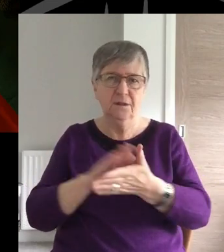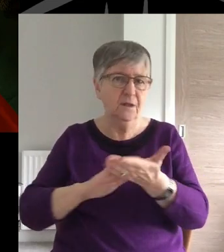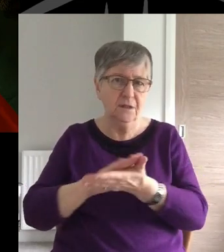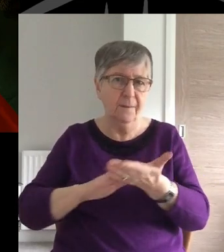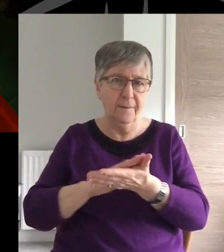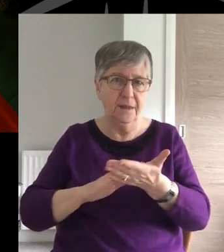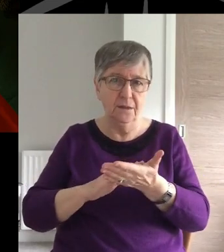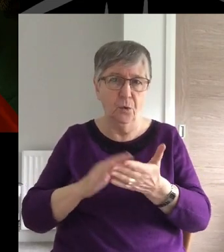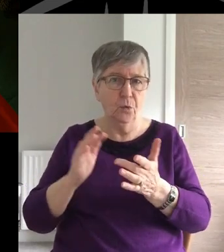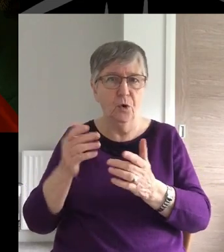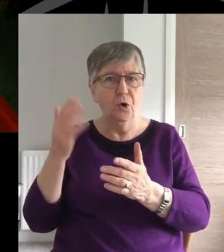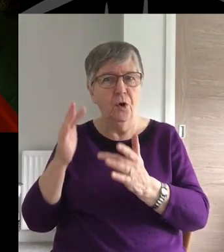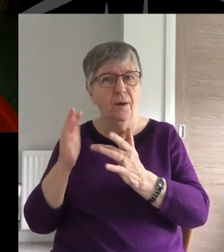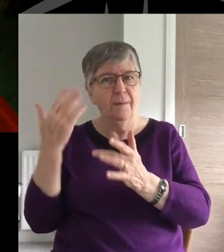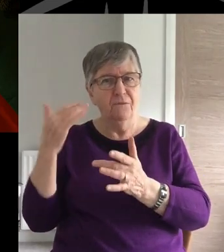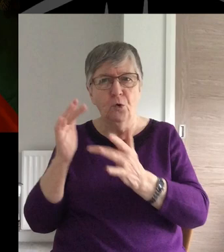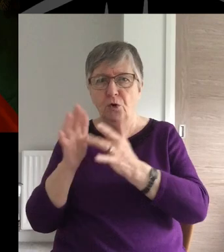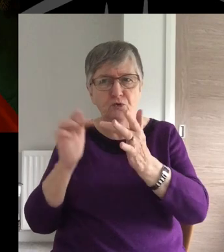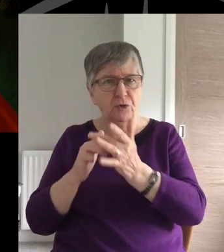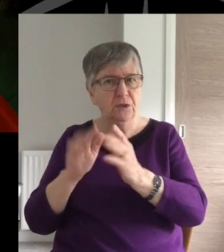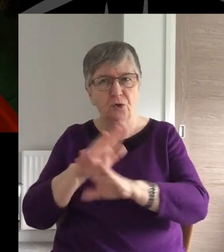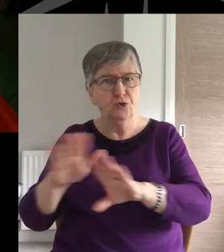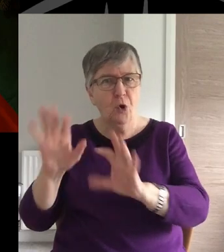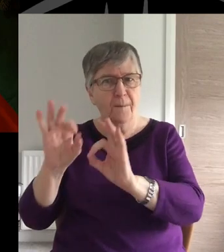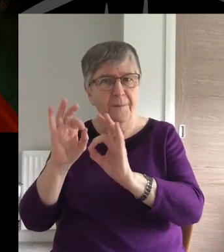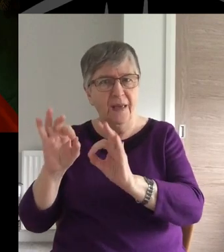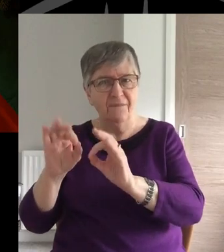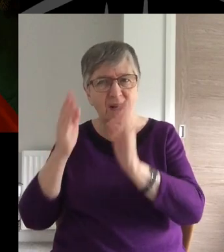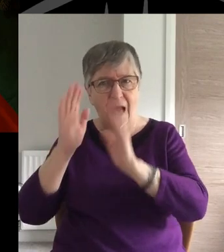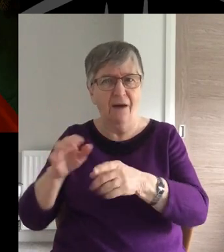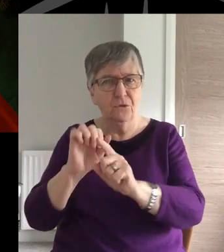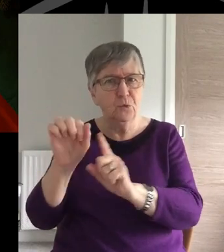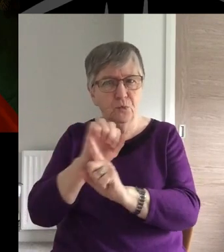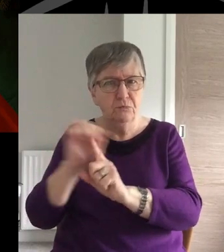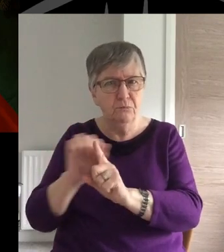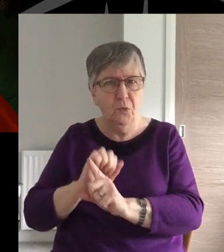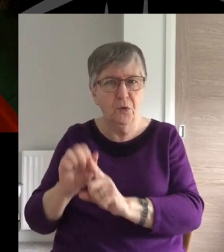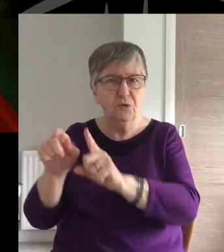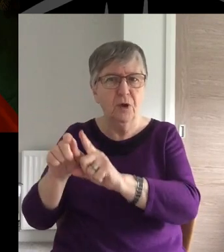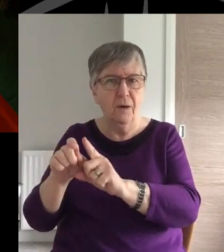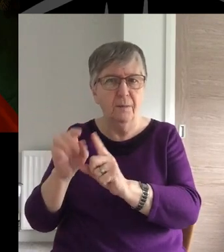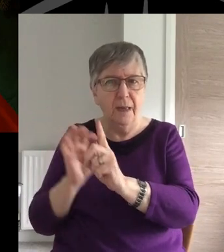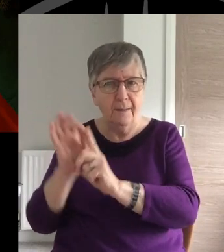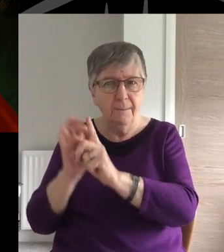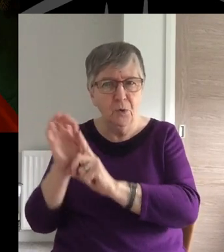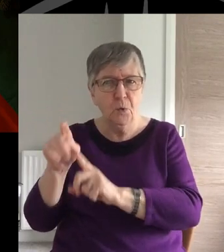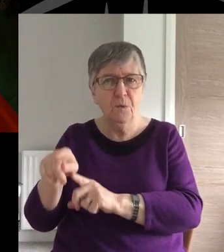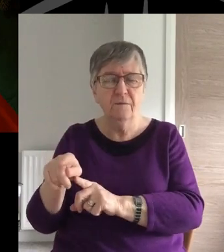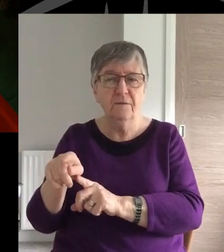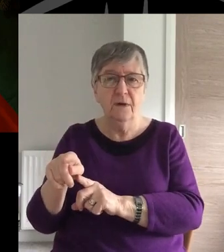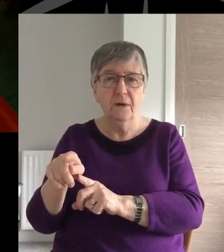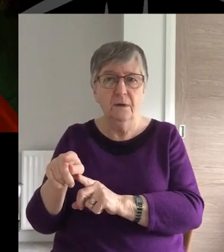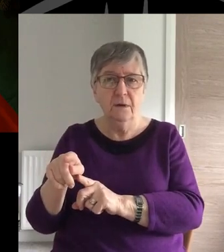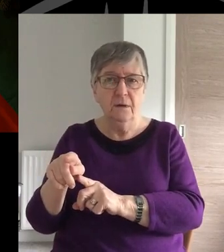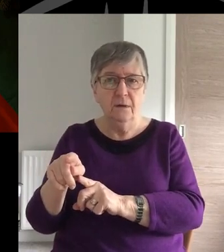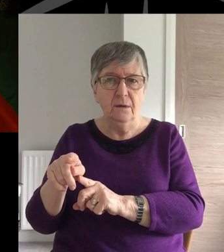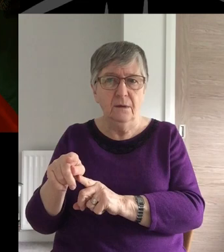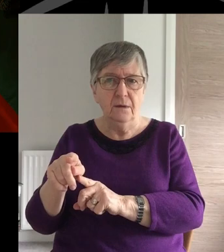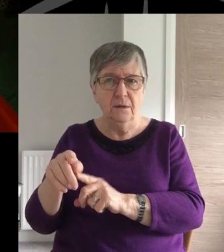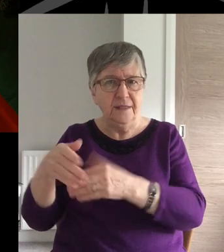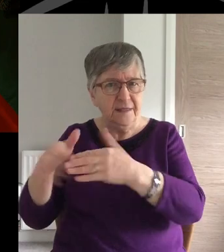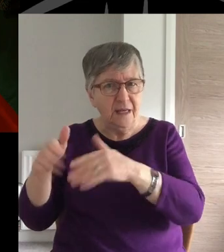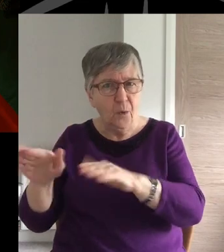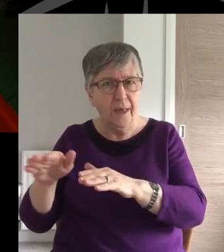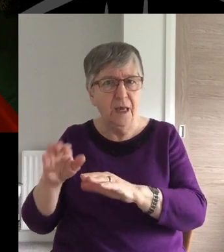that doesn't mean there were imperfections that they had to get rid of. Let's purify him a wee bit more. Let's burn